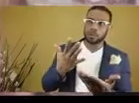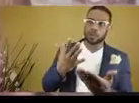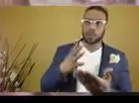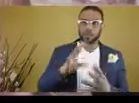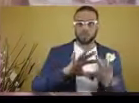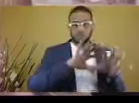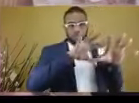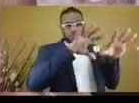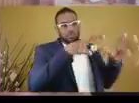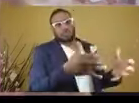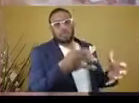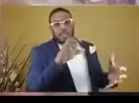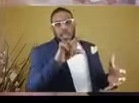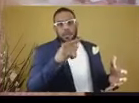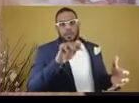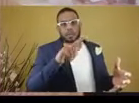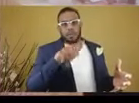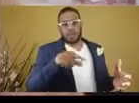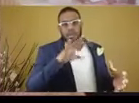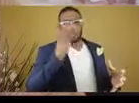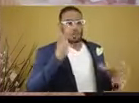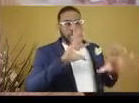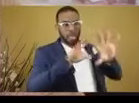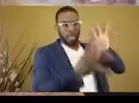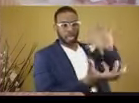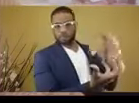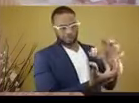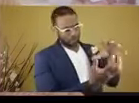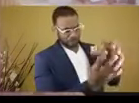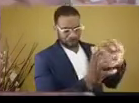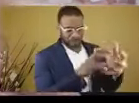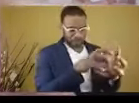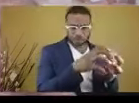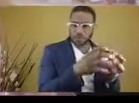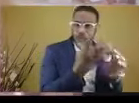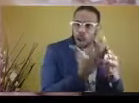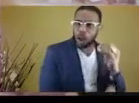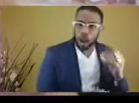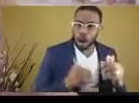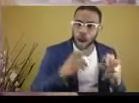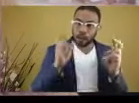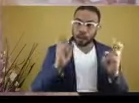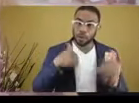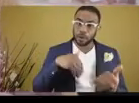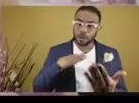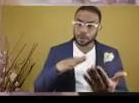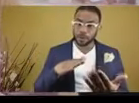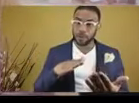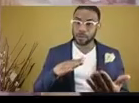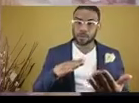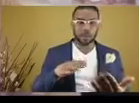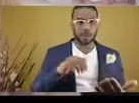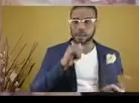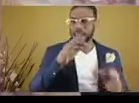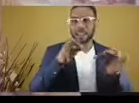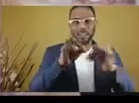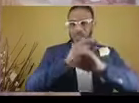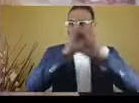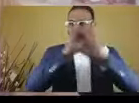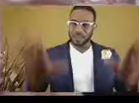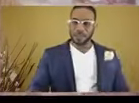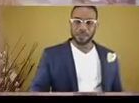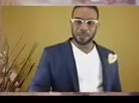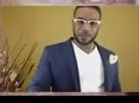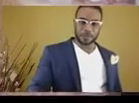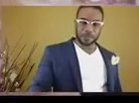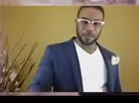the LGBT experience, and our issues that we're facing are not defined,